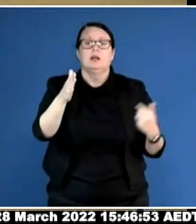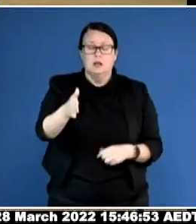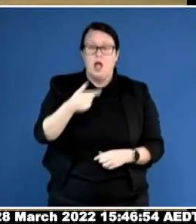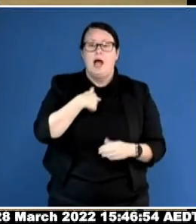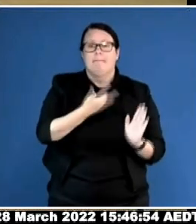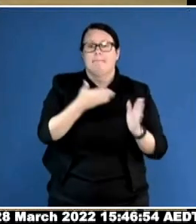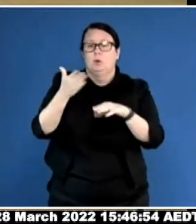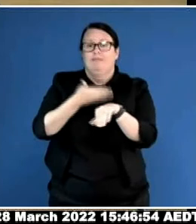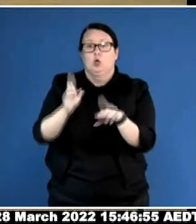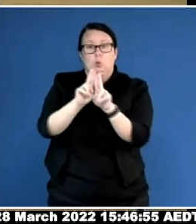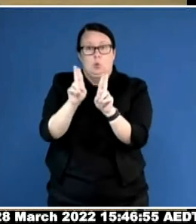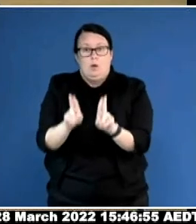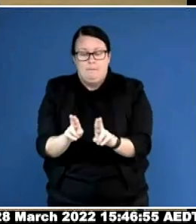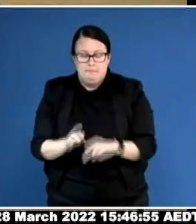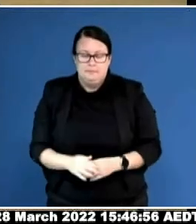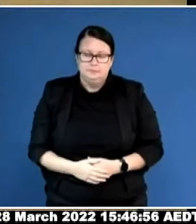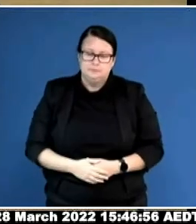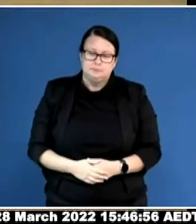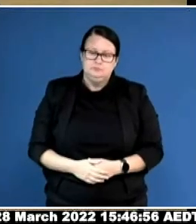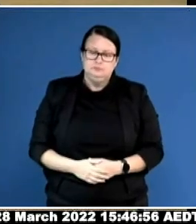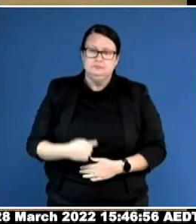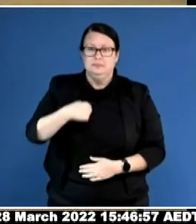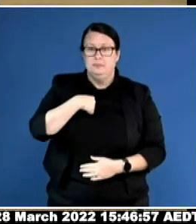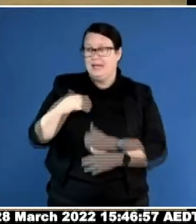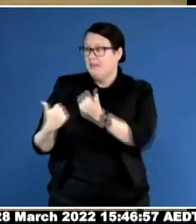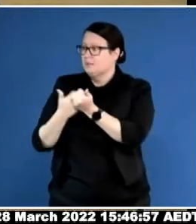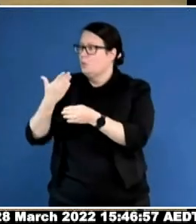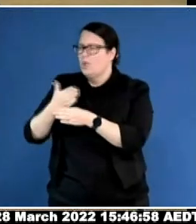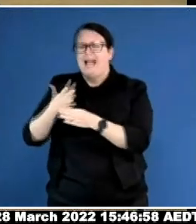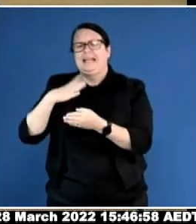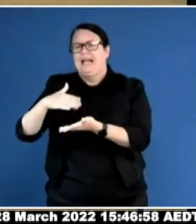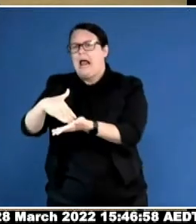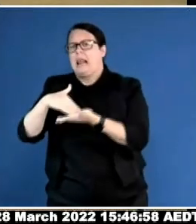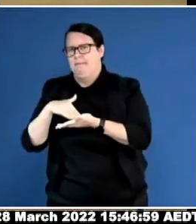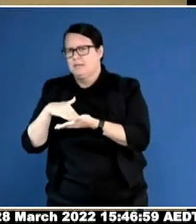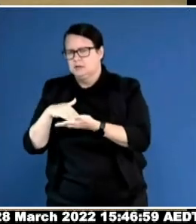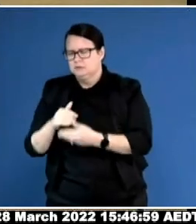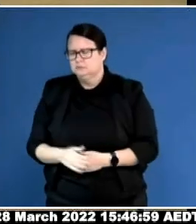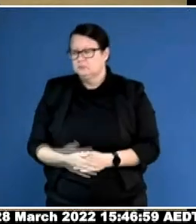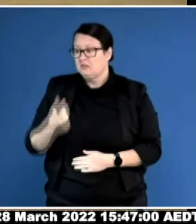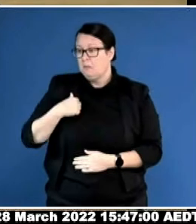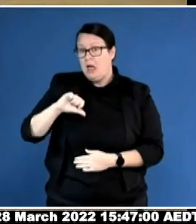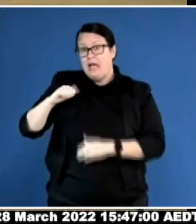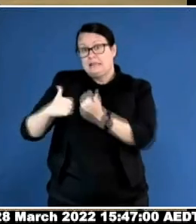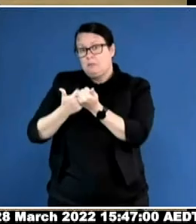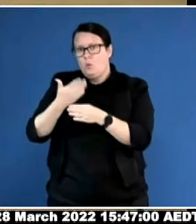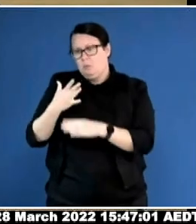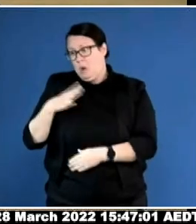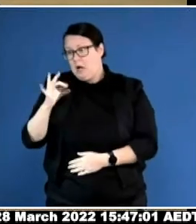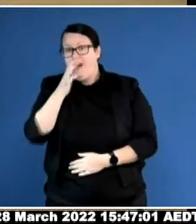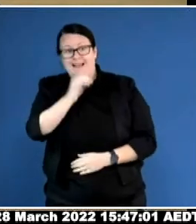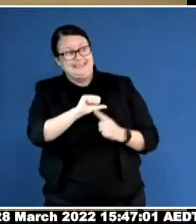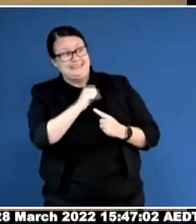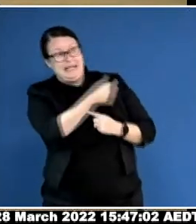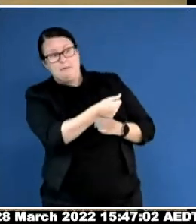moved into a new home and me and my support worker needed a hand with something. My support worker said, "Why don't we ask the